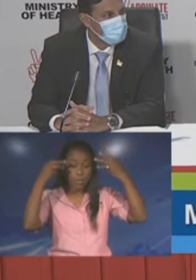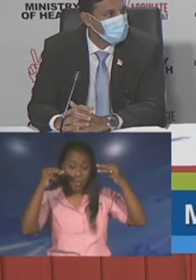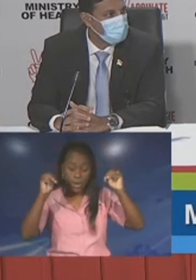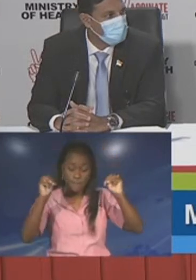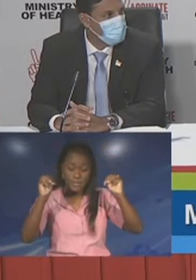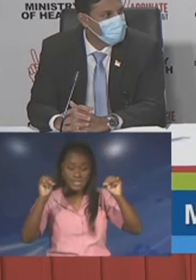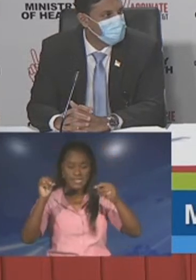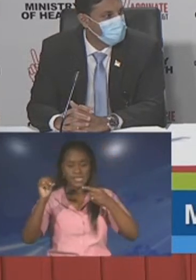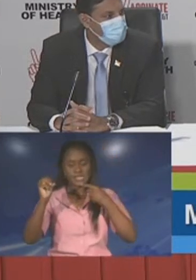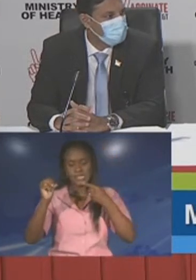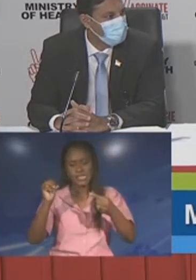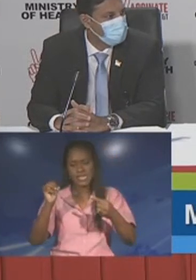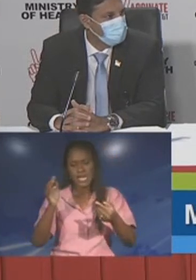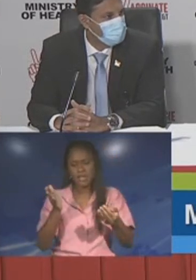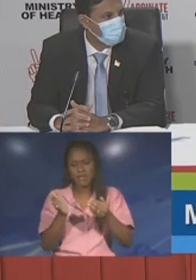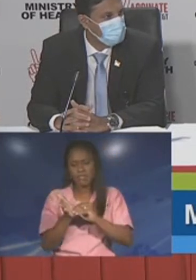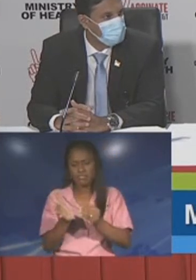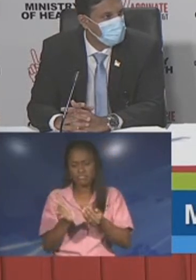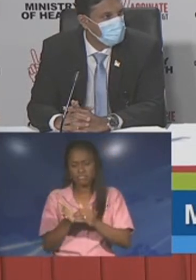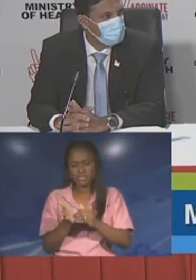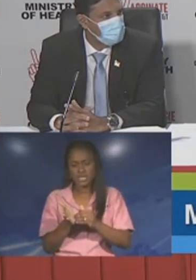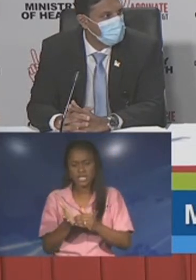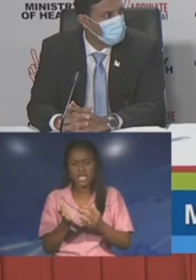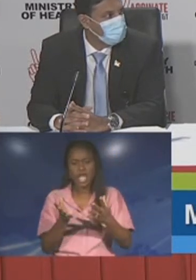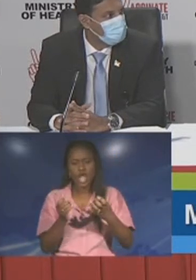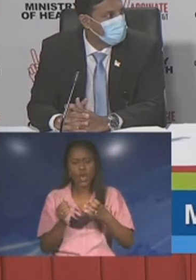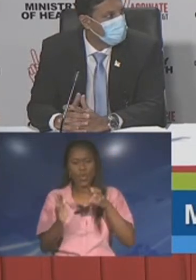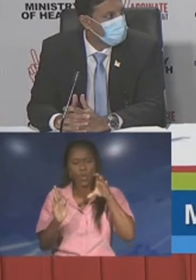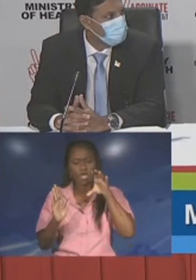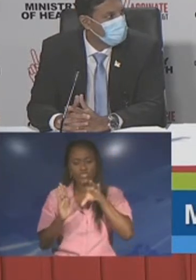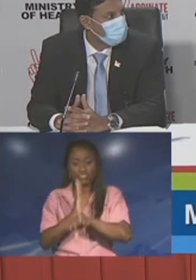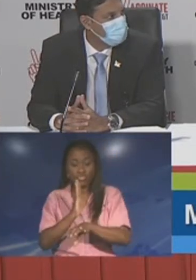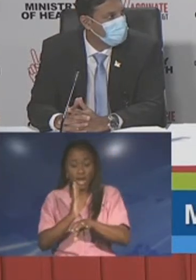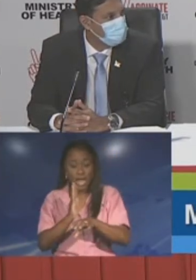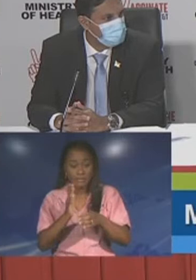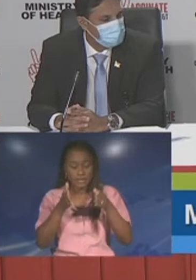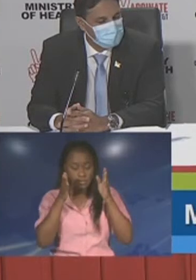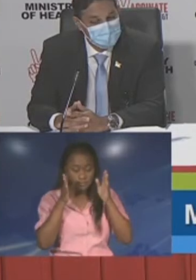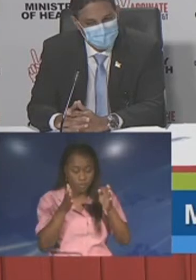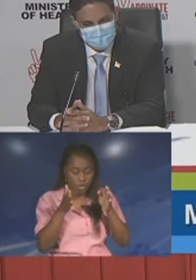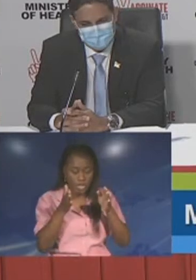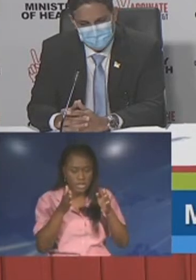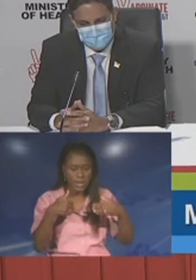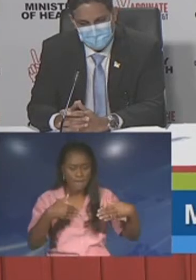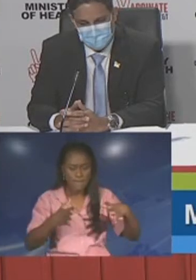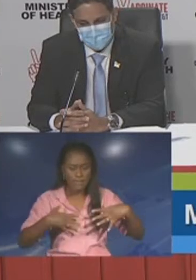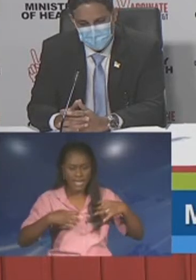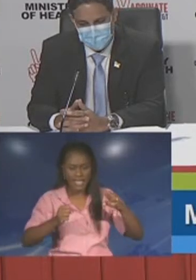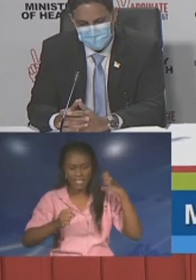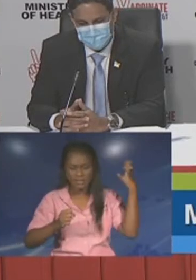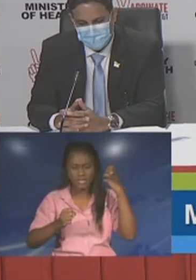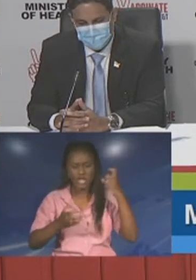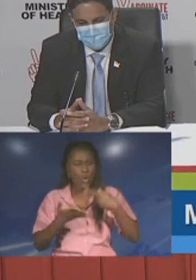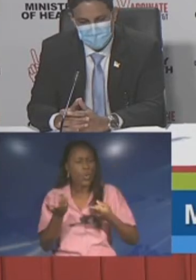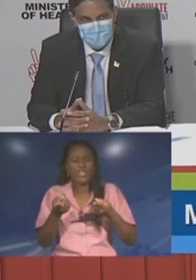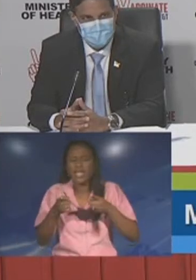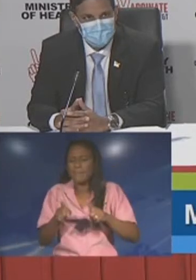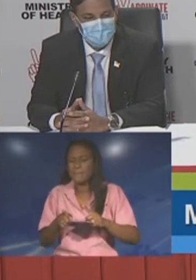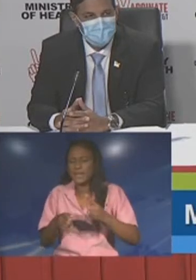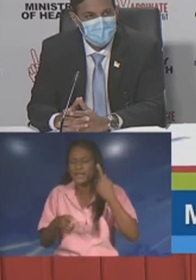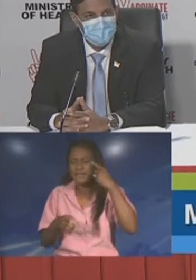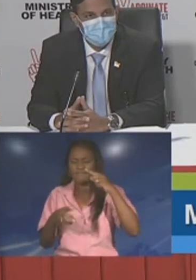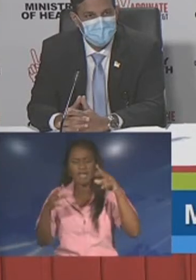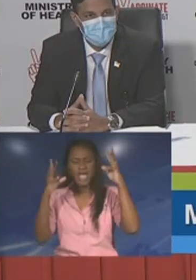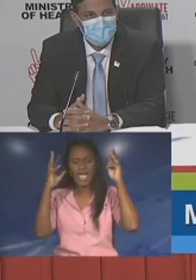specified a couple times that he wants crime to be treated as a public health emergency. What does that mean for the health